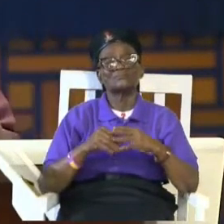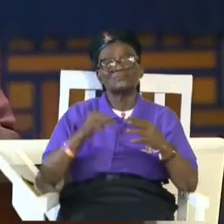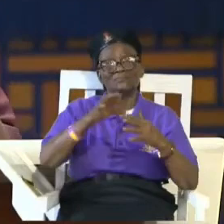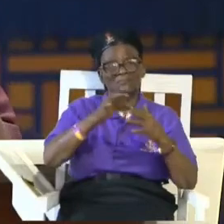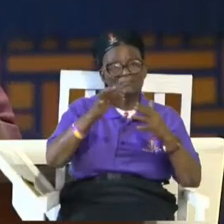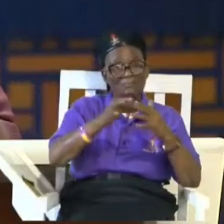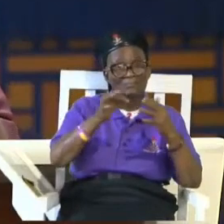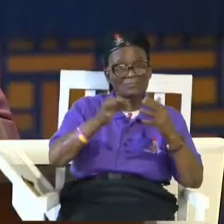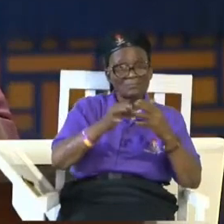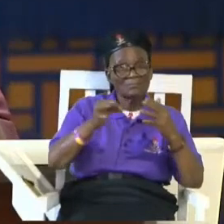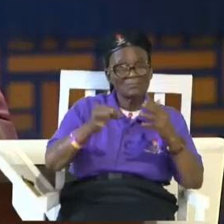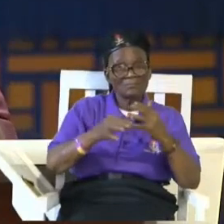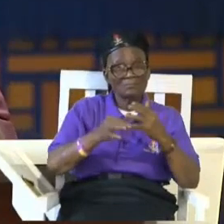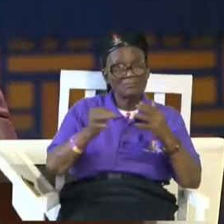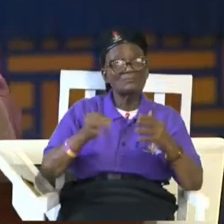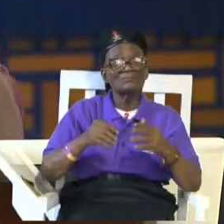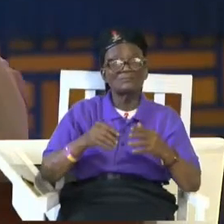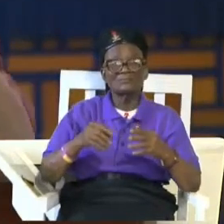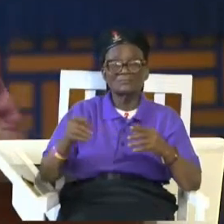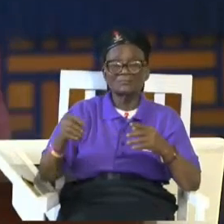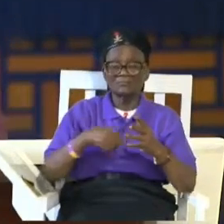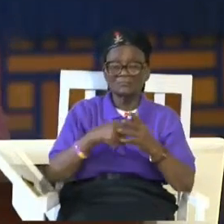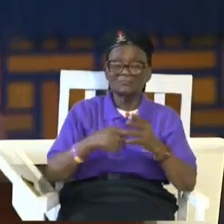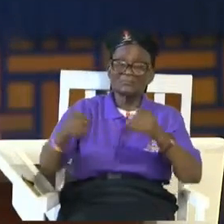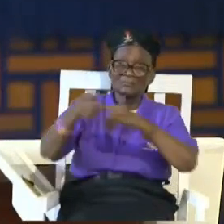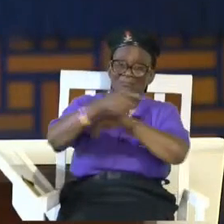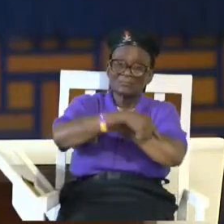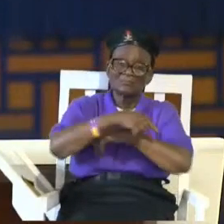Choose you this day who you will serve.